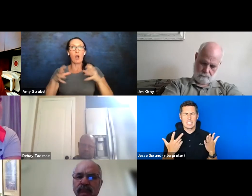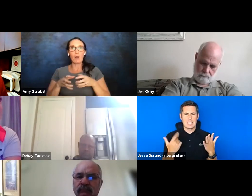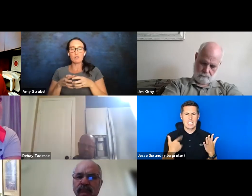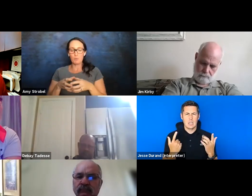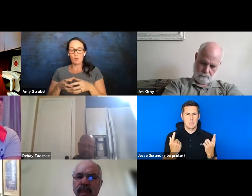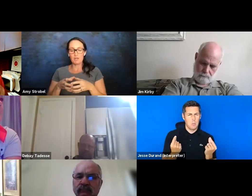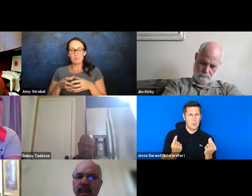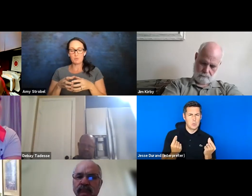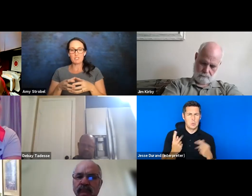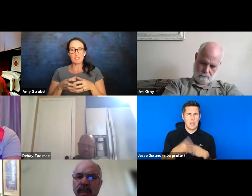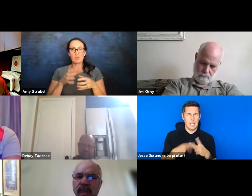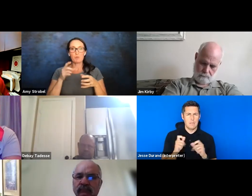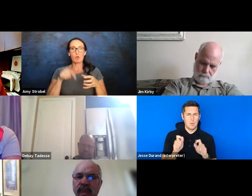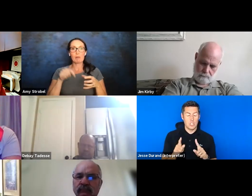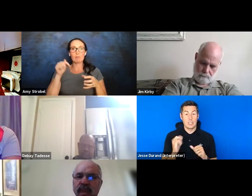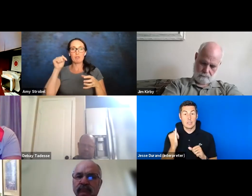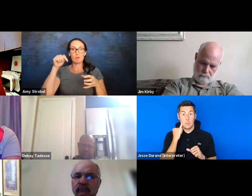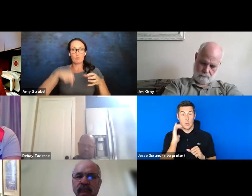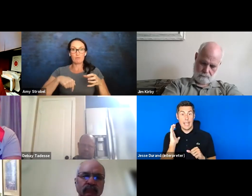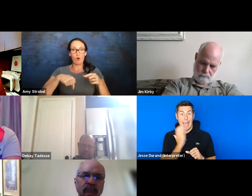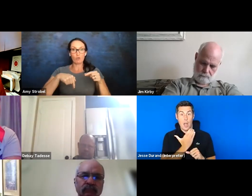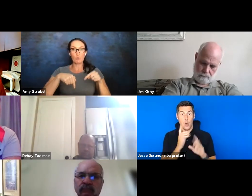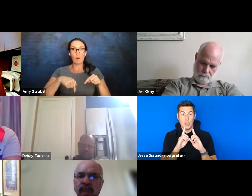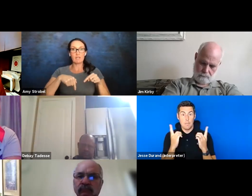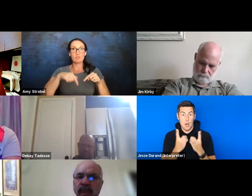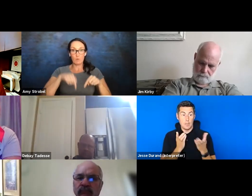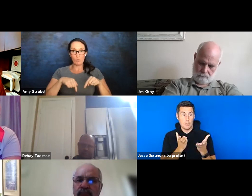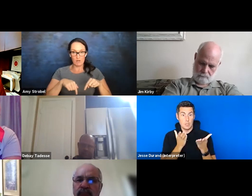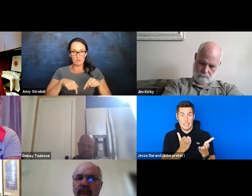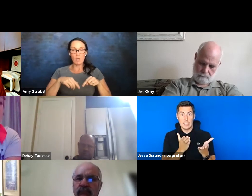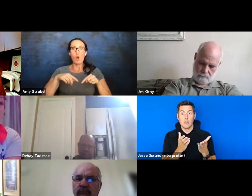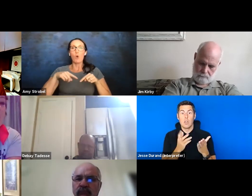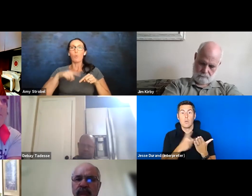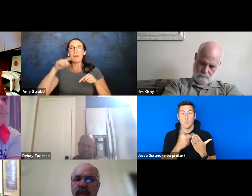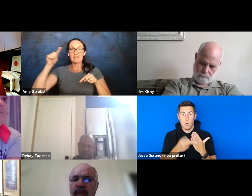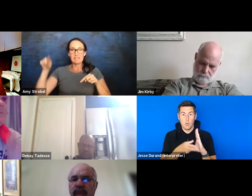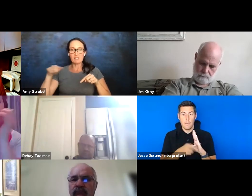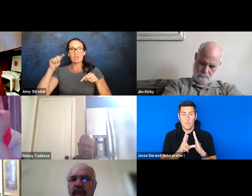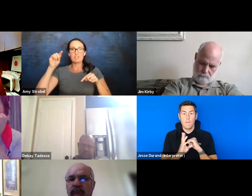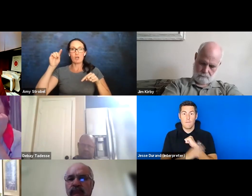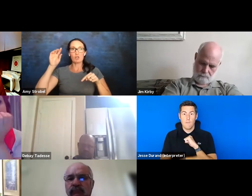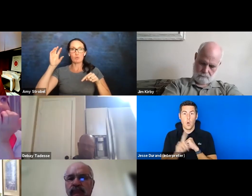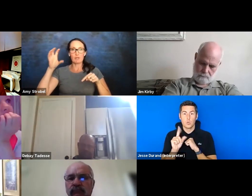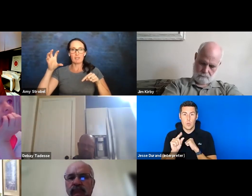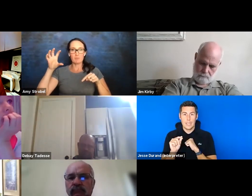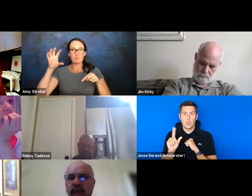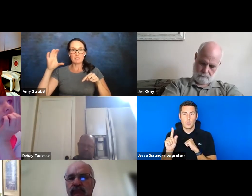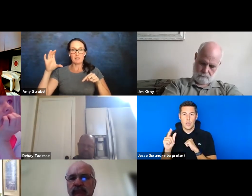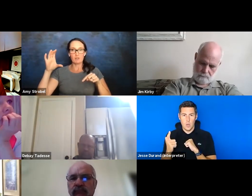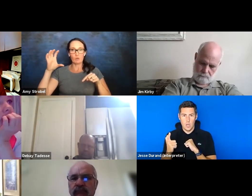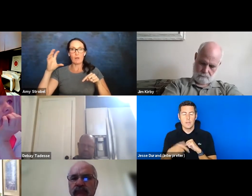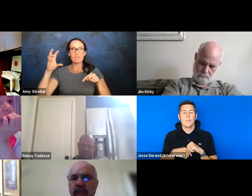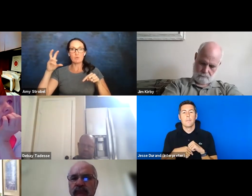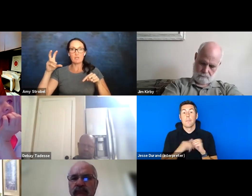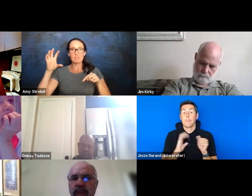If our department is presenting program review fall 2021, what year is our